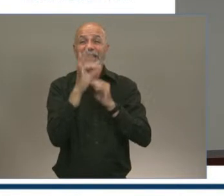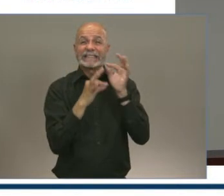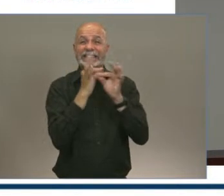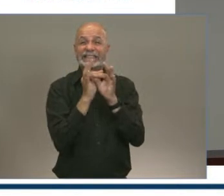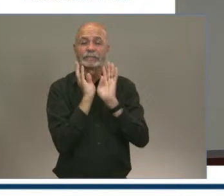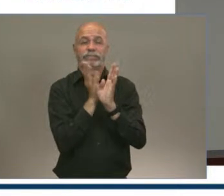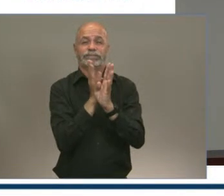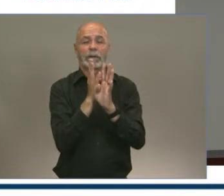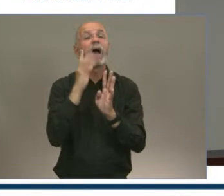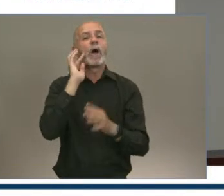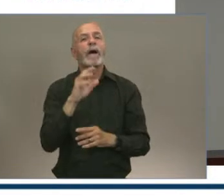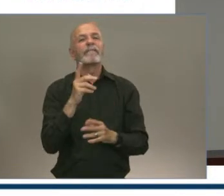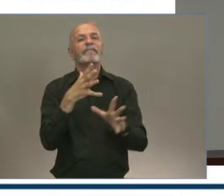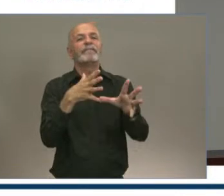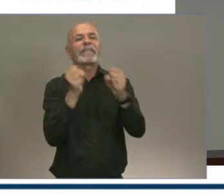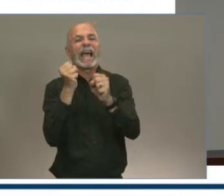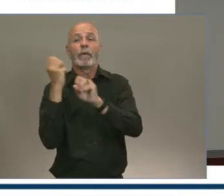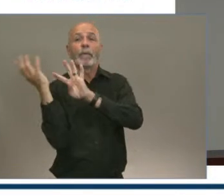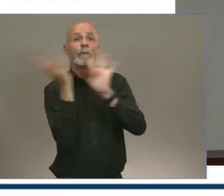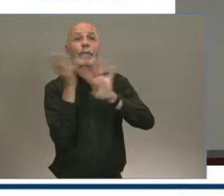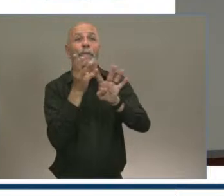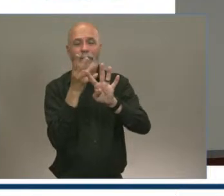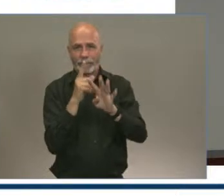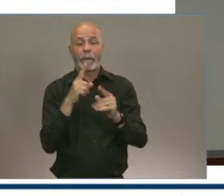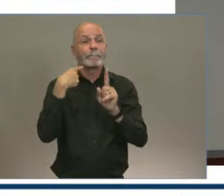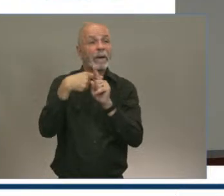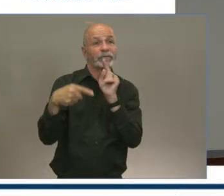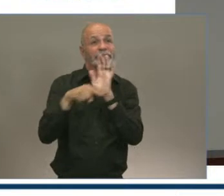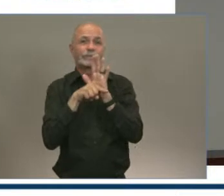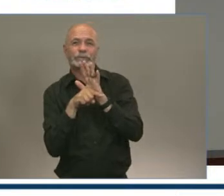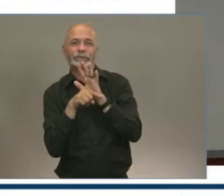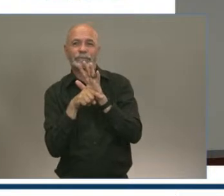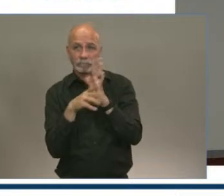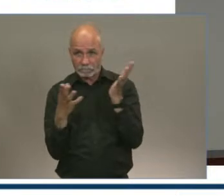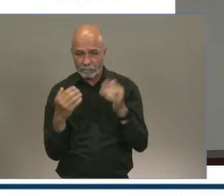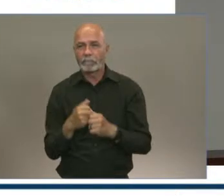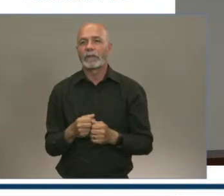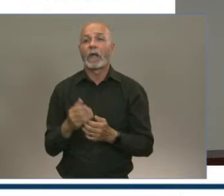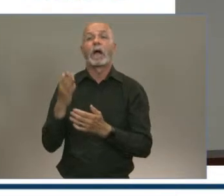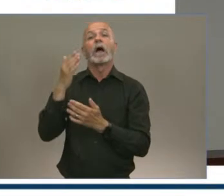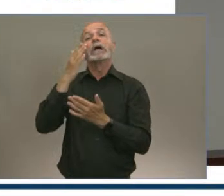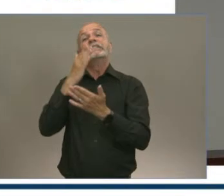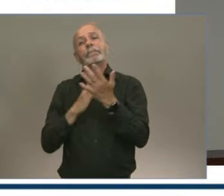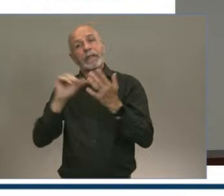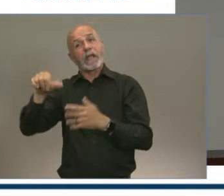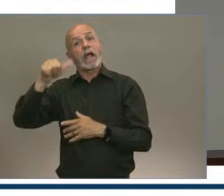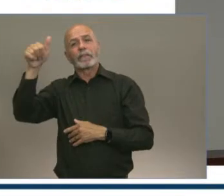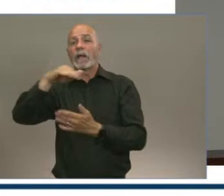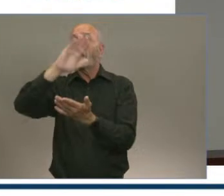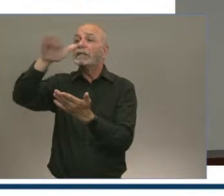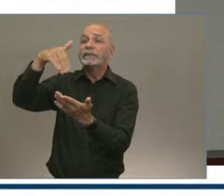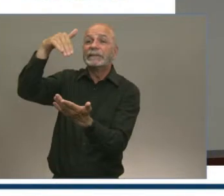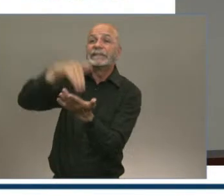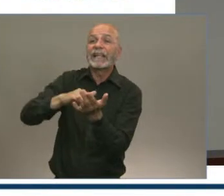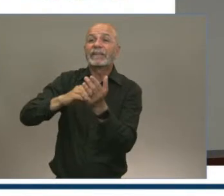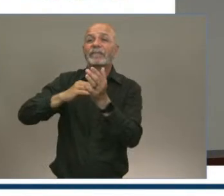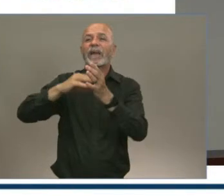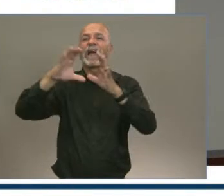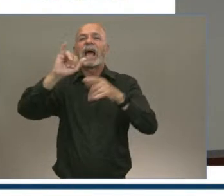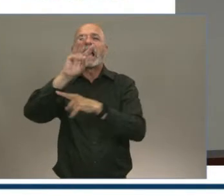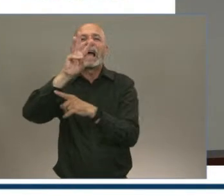week. People are also getting tested at the 34 primary assessment centers hosted by NSH and